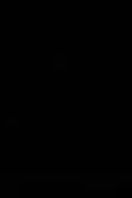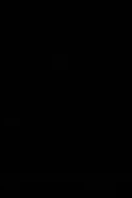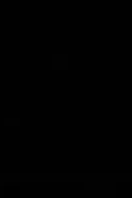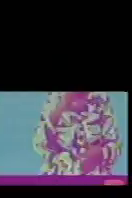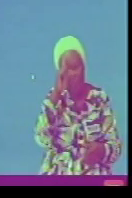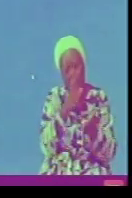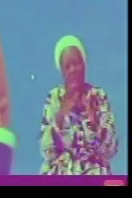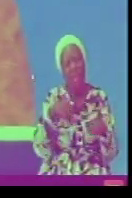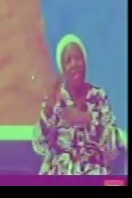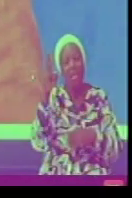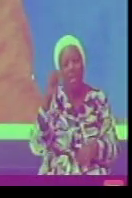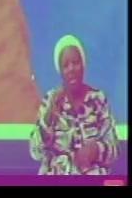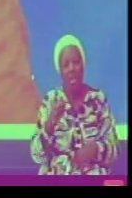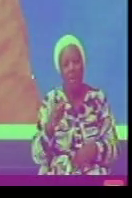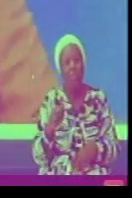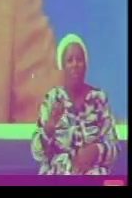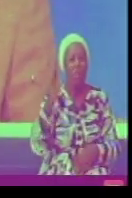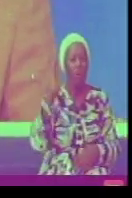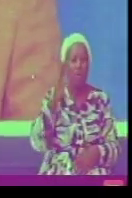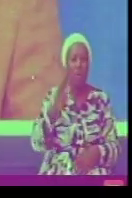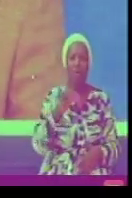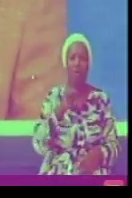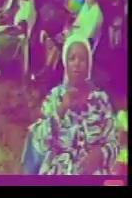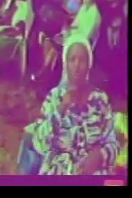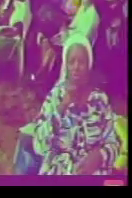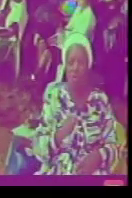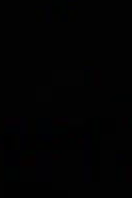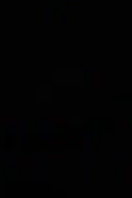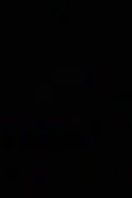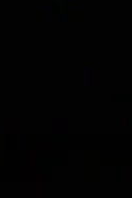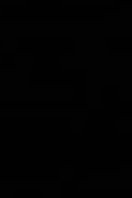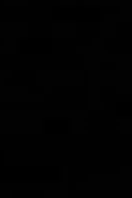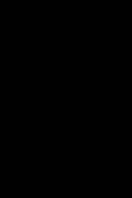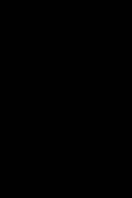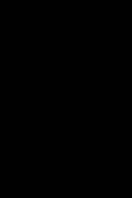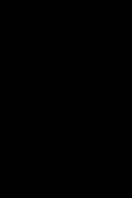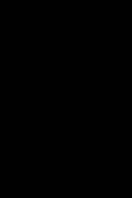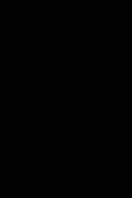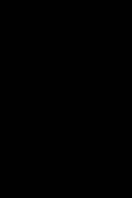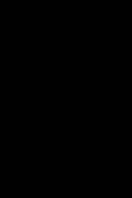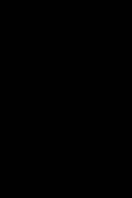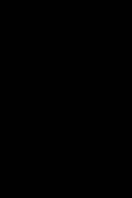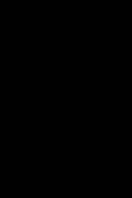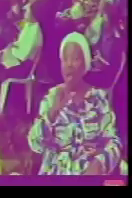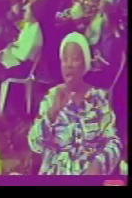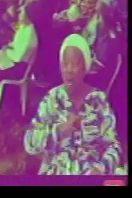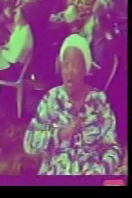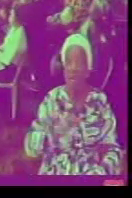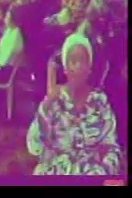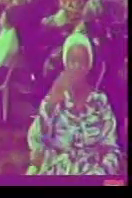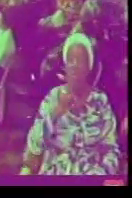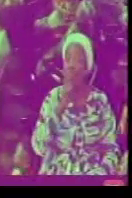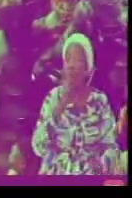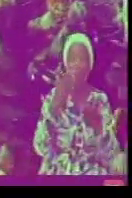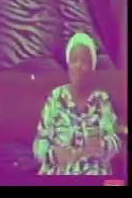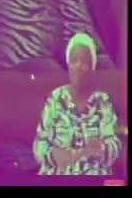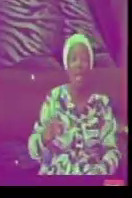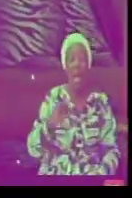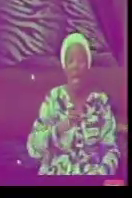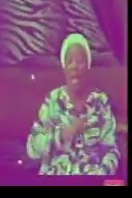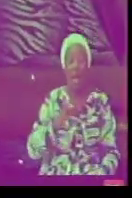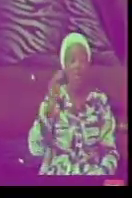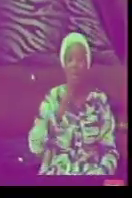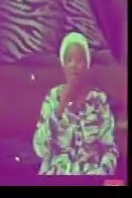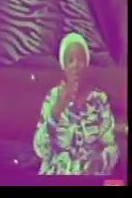that whosoever believeth in him should perish. I will